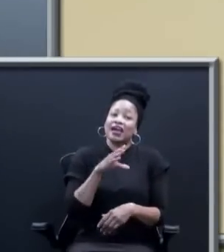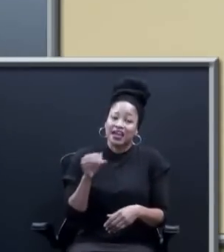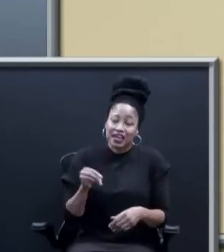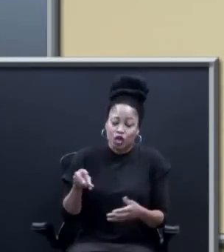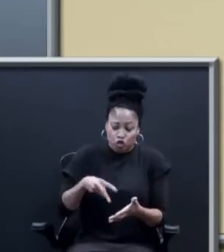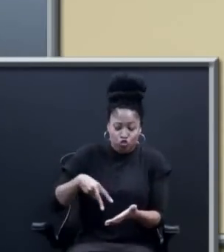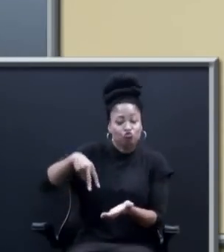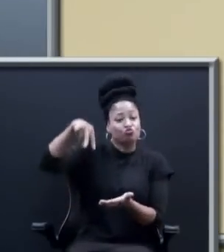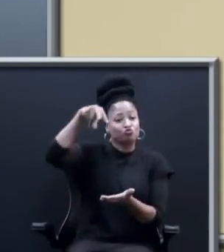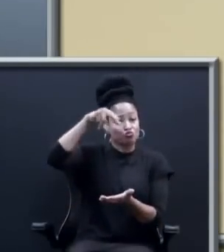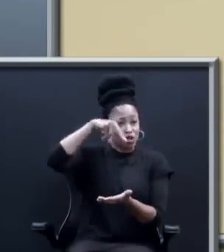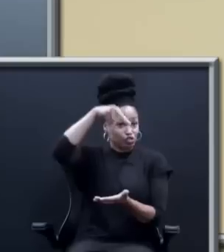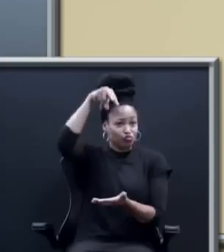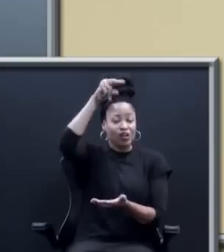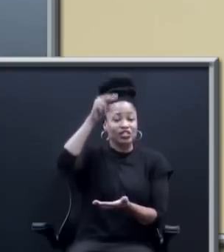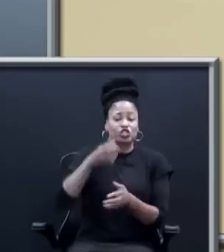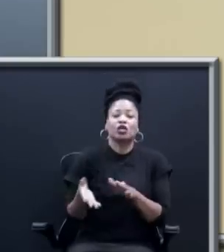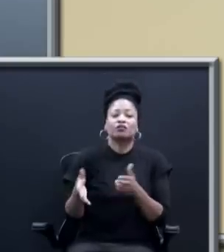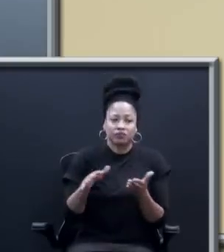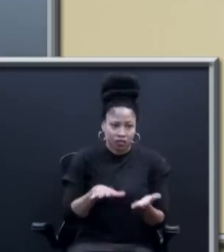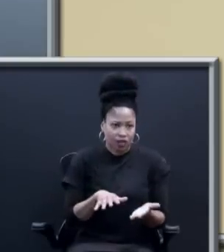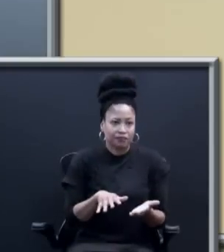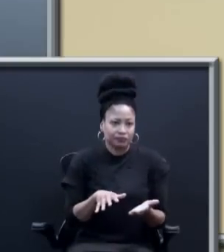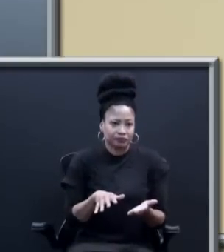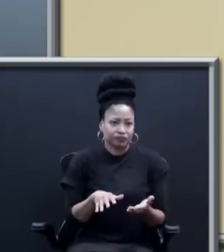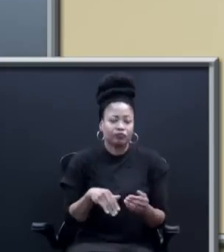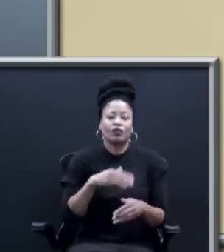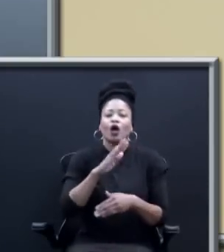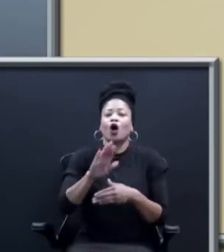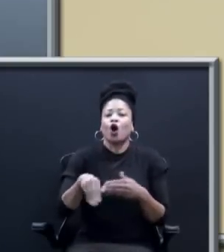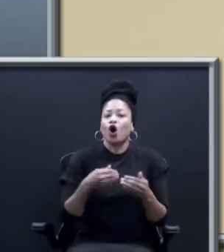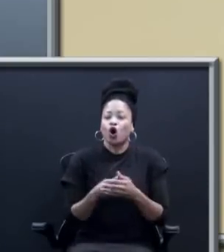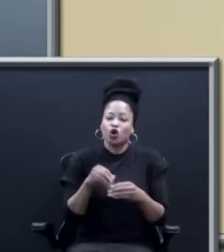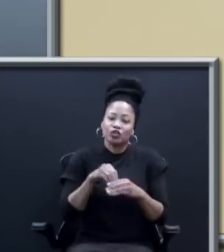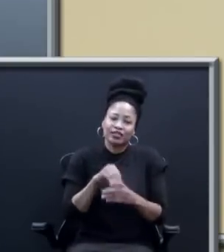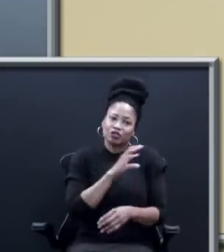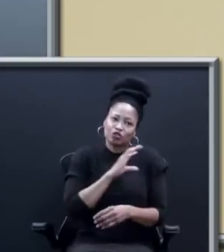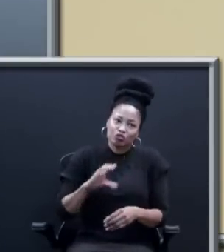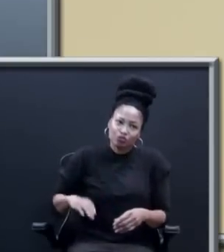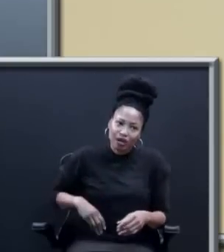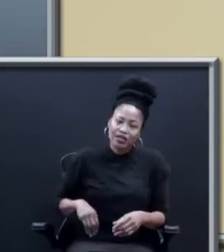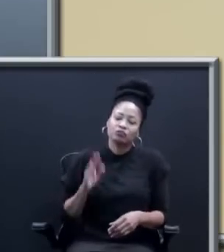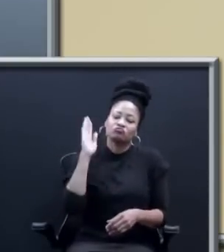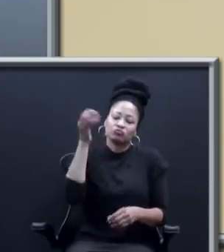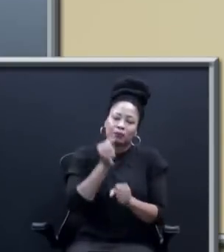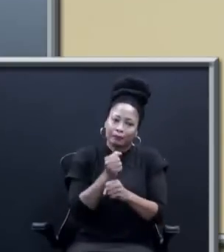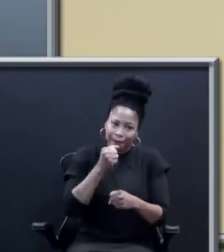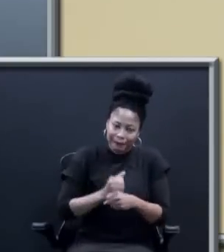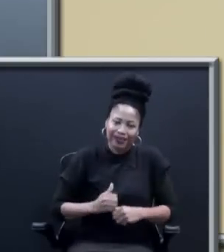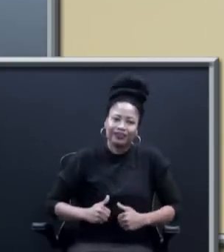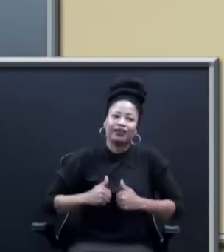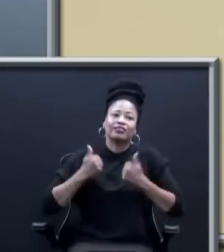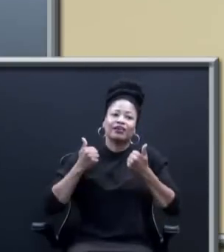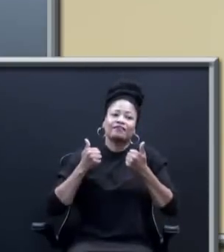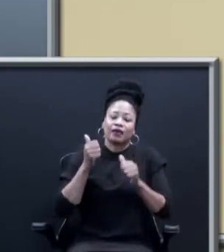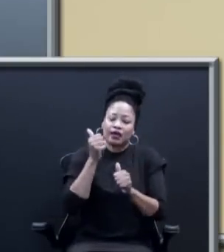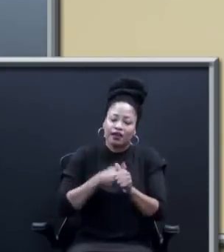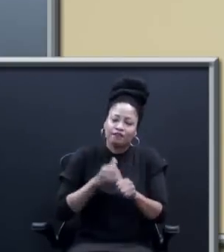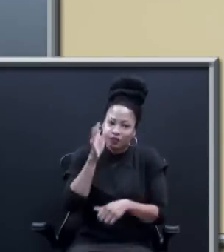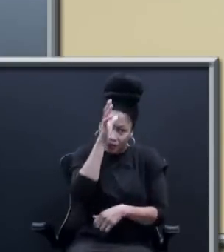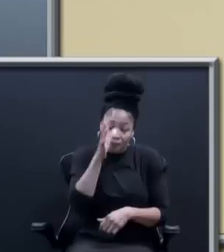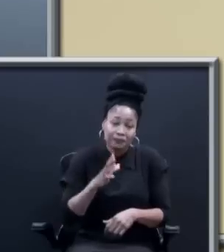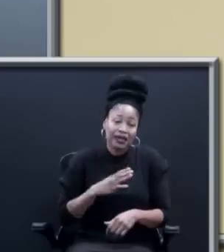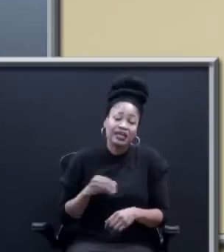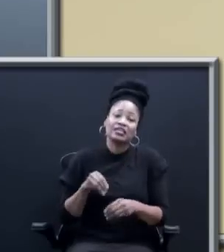Adam all die, even so in Christ shall all be made alive. But every man in his own order. Go ahead. Christ the